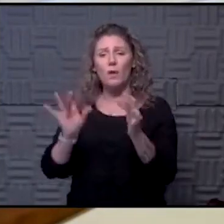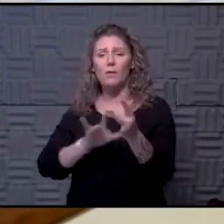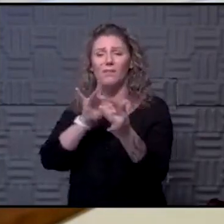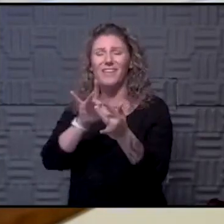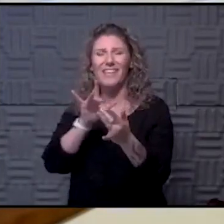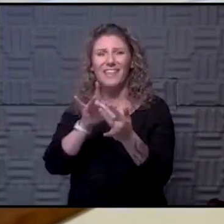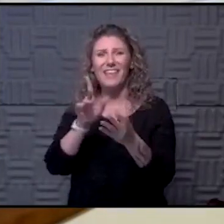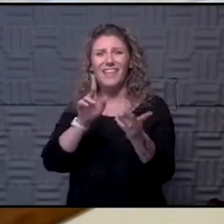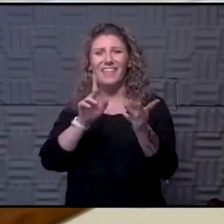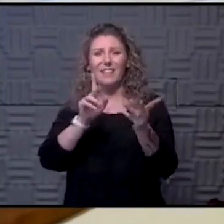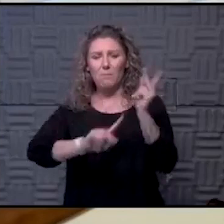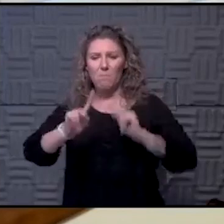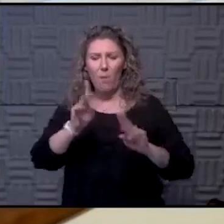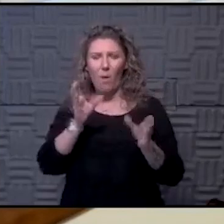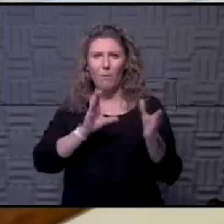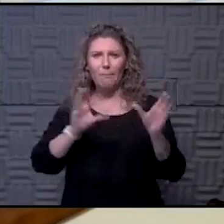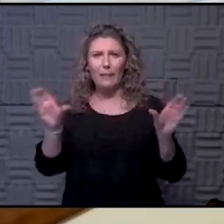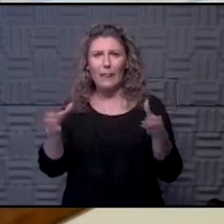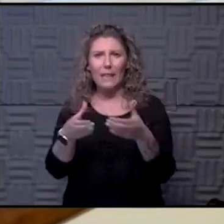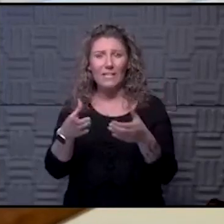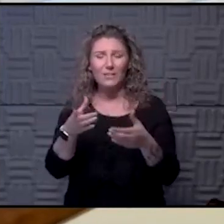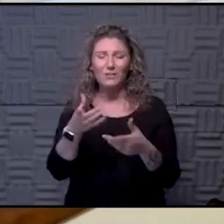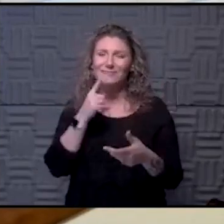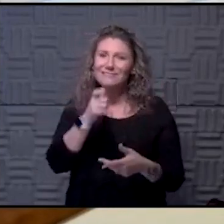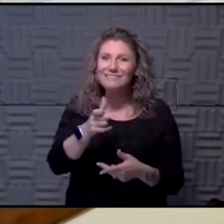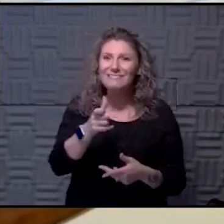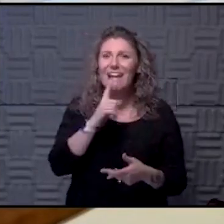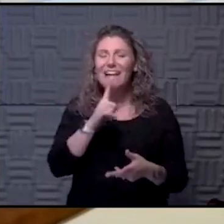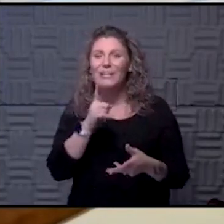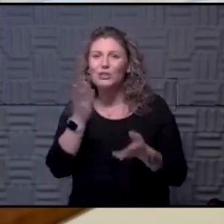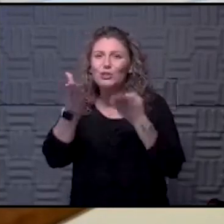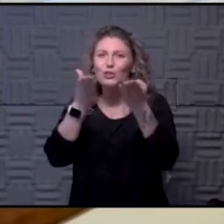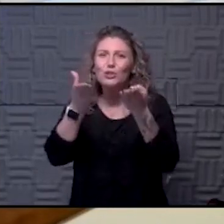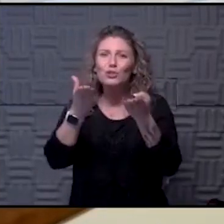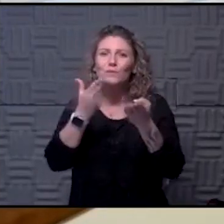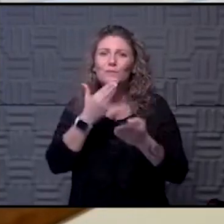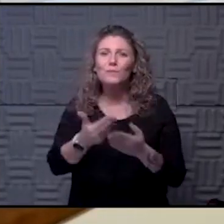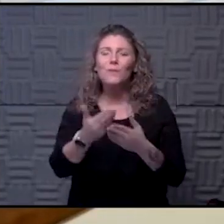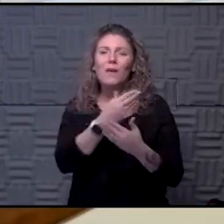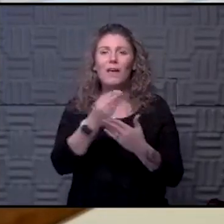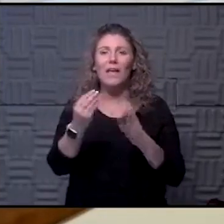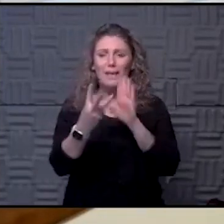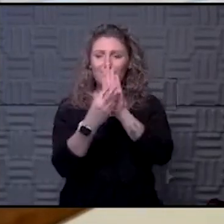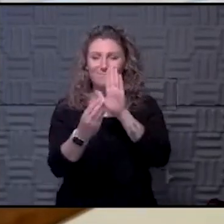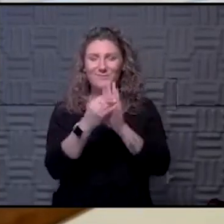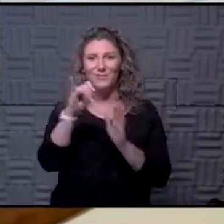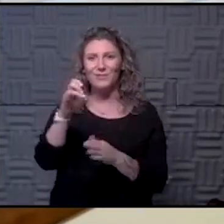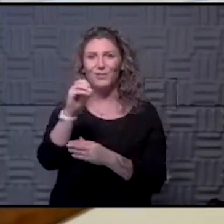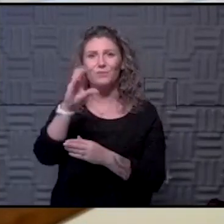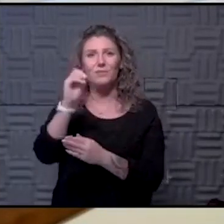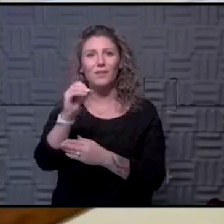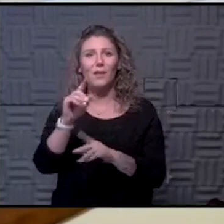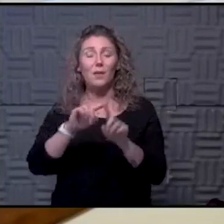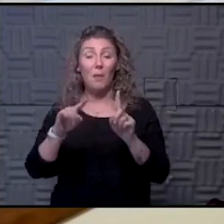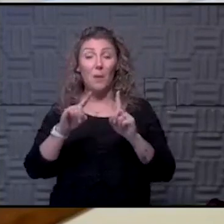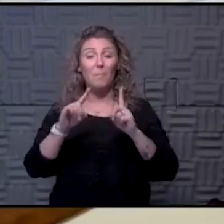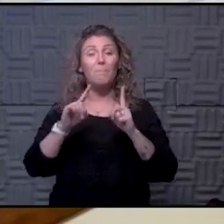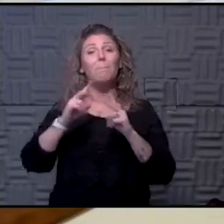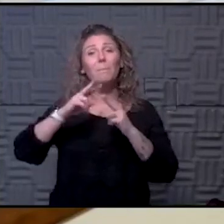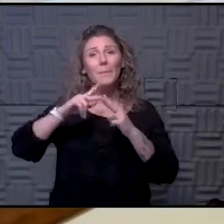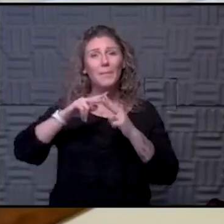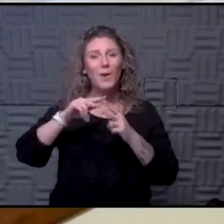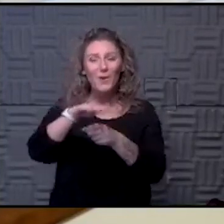underserved populations. We've also, again, I'm kind of echoing the same thing as Johnson County there, but we've also partnered with our local